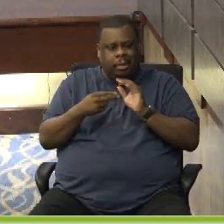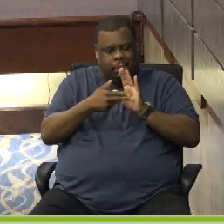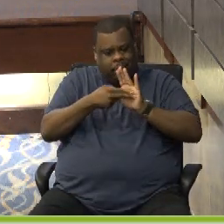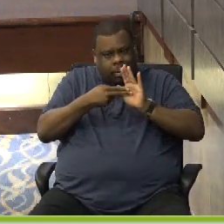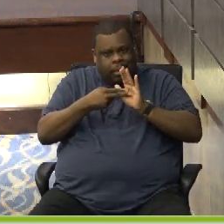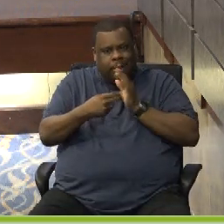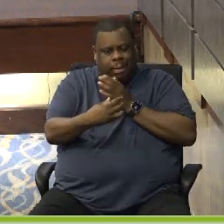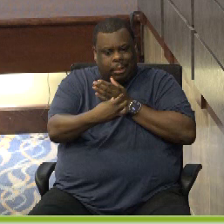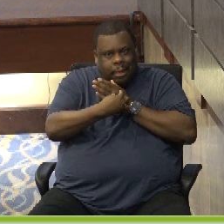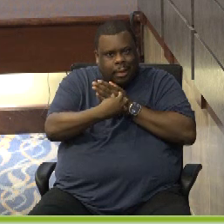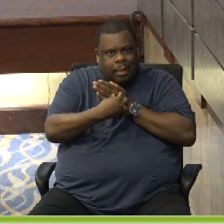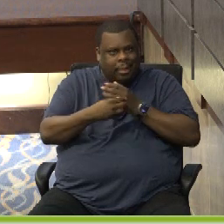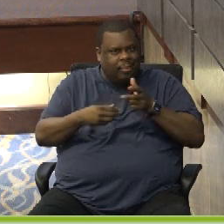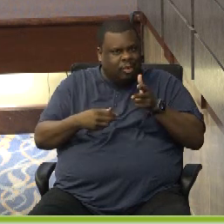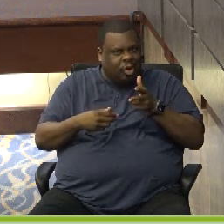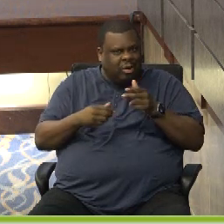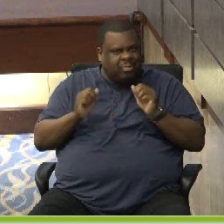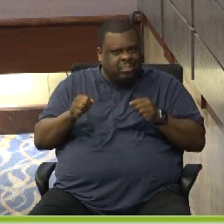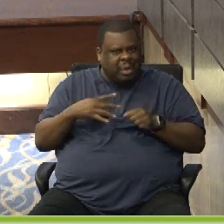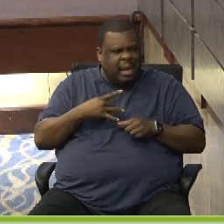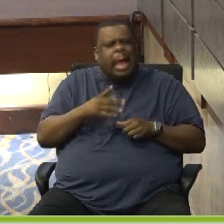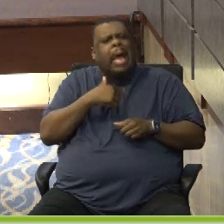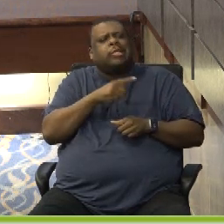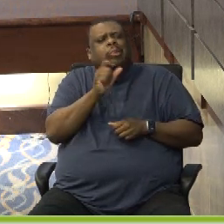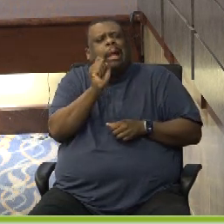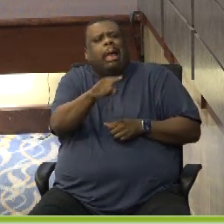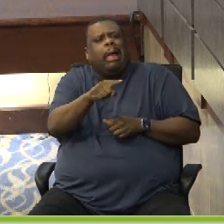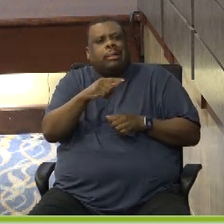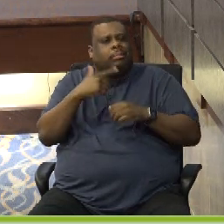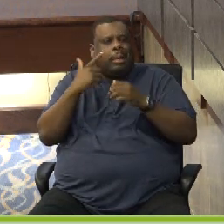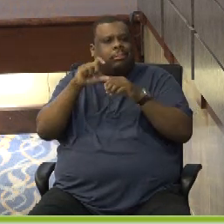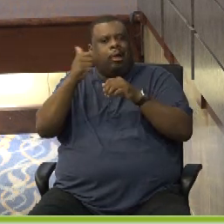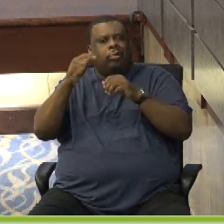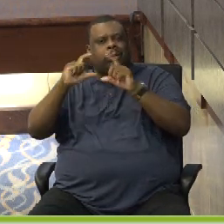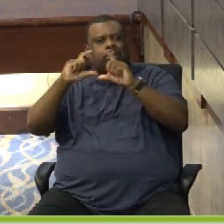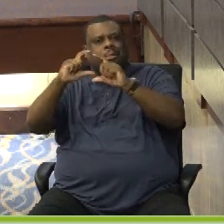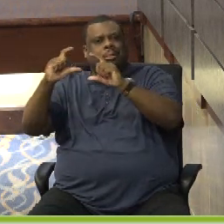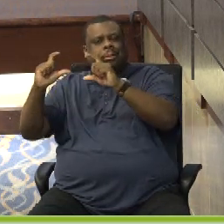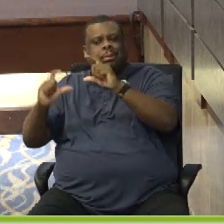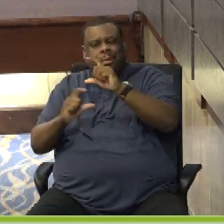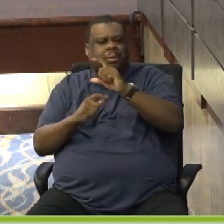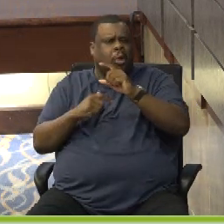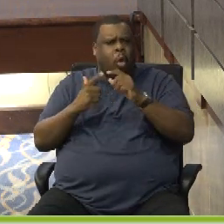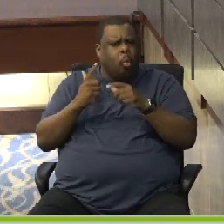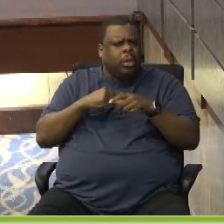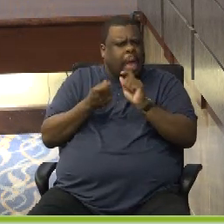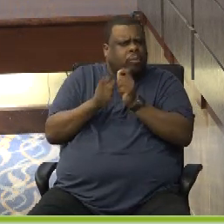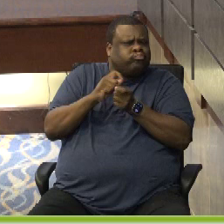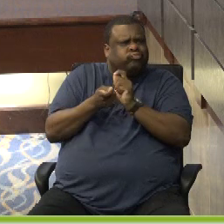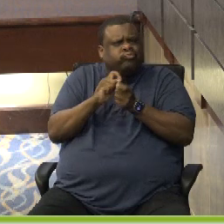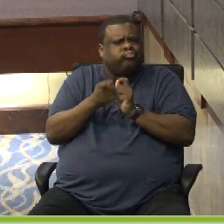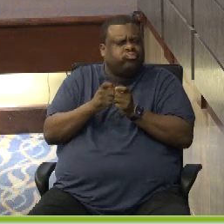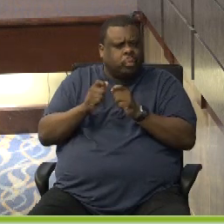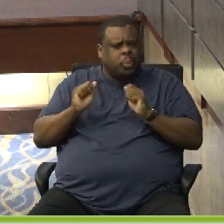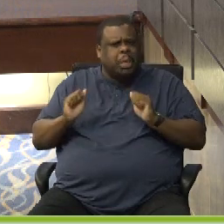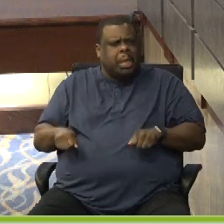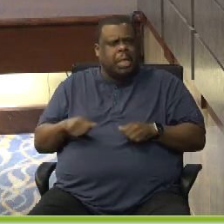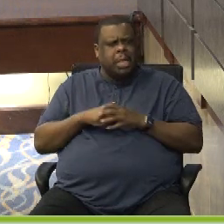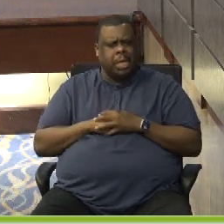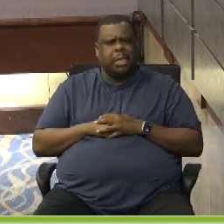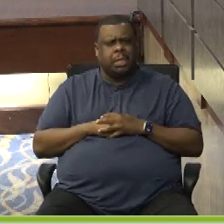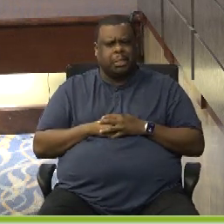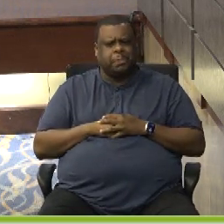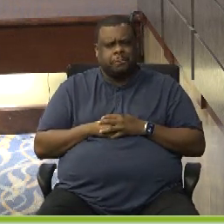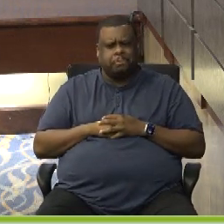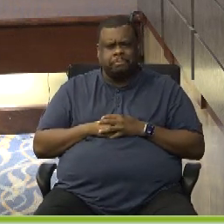established 1849. I like this, but I just wanted to ask about that real quick. Oh yeah, no, there's definitely that flexibility, and we tried to make it so that it gives